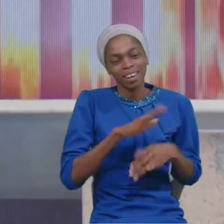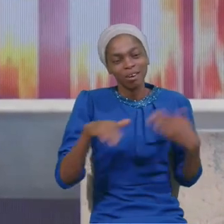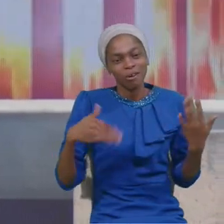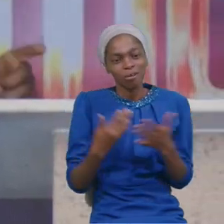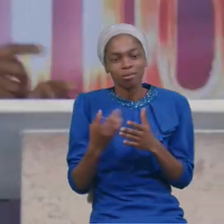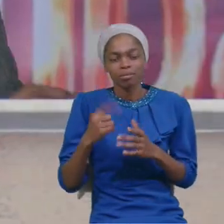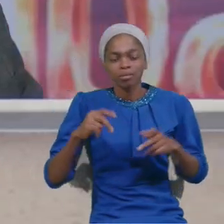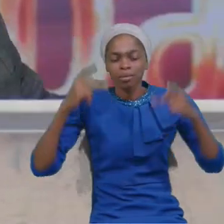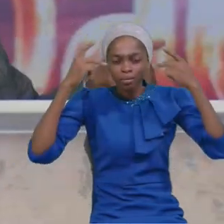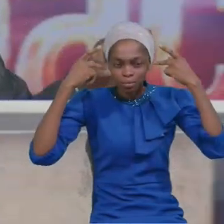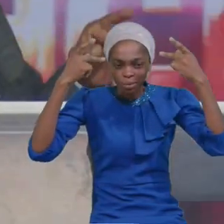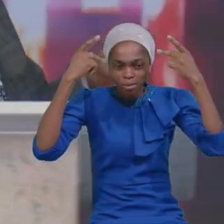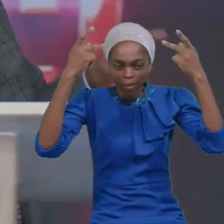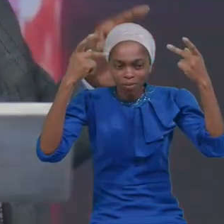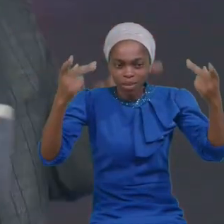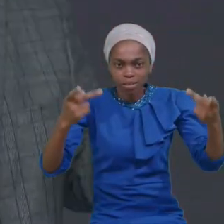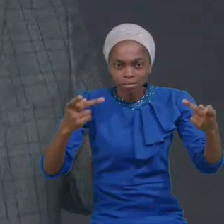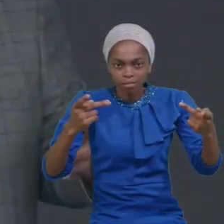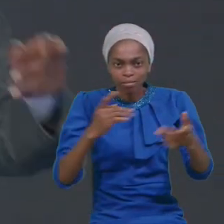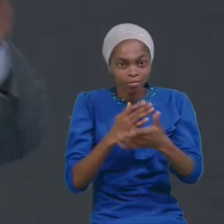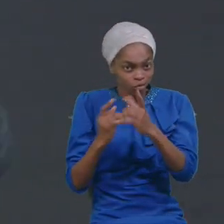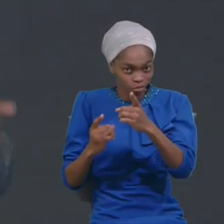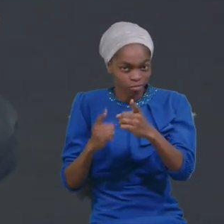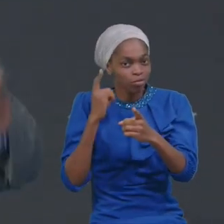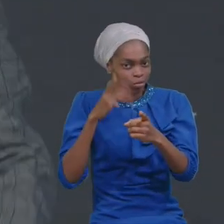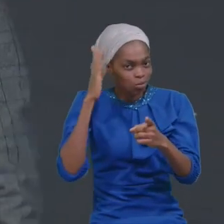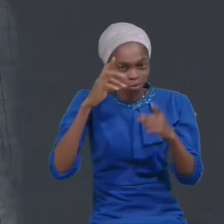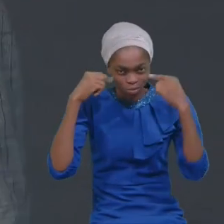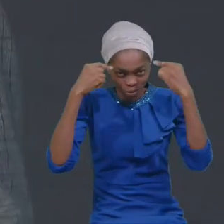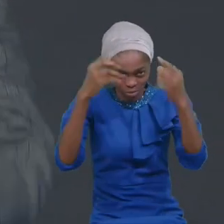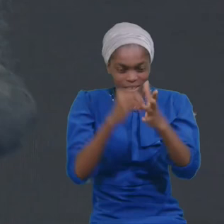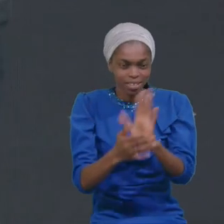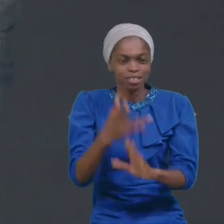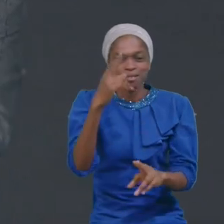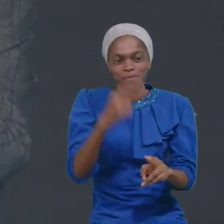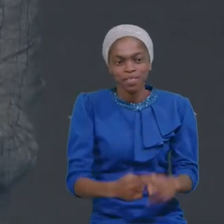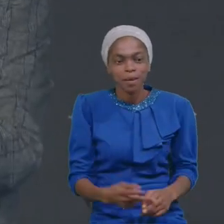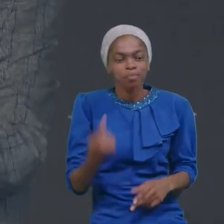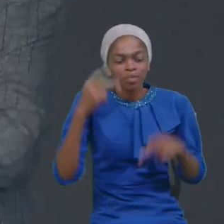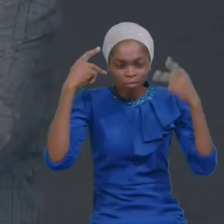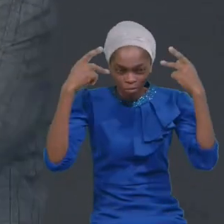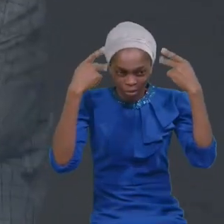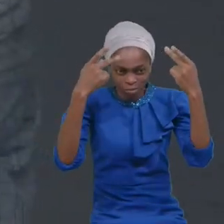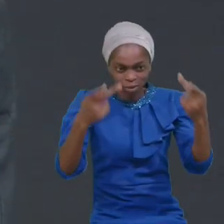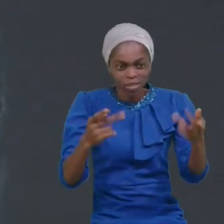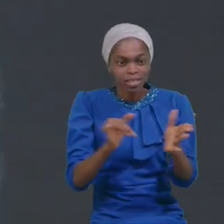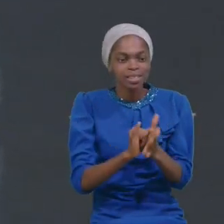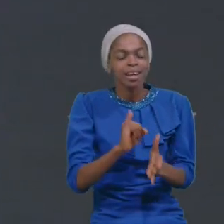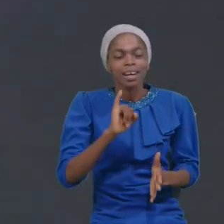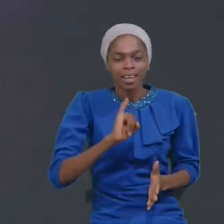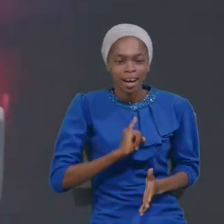The prosperity that I procure unto it, fuller